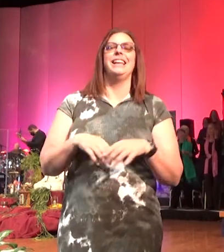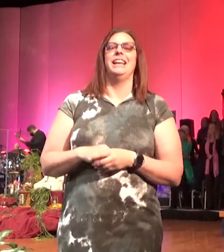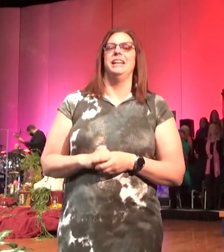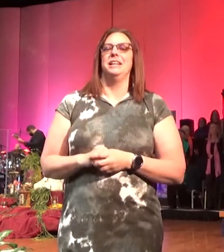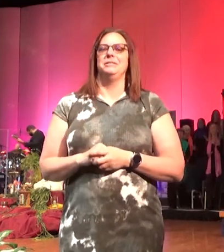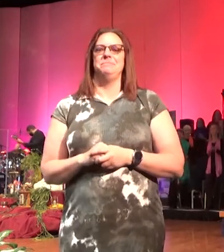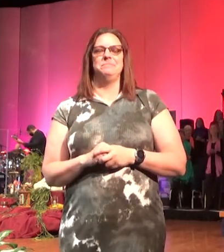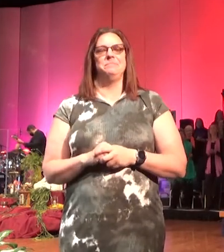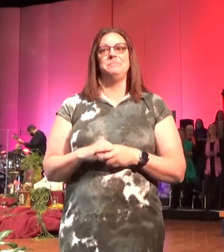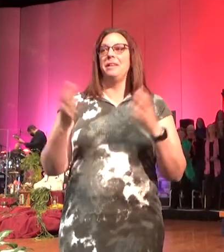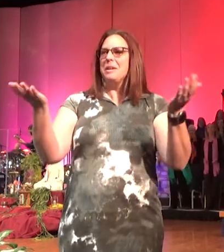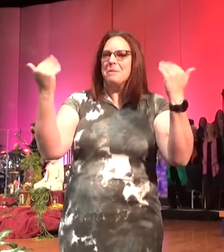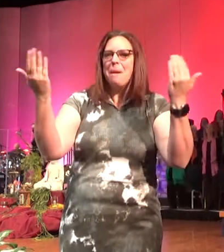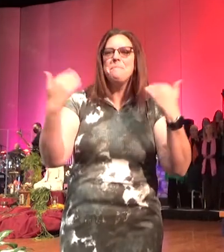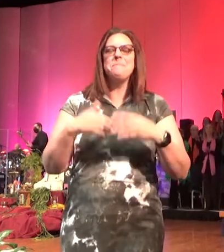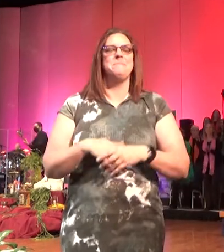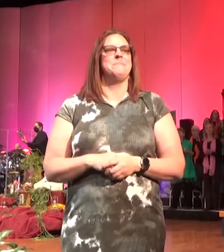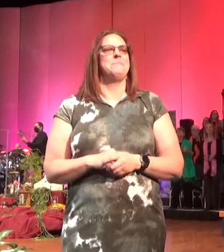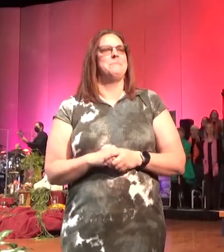yeah. Come on.